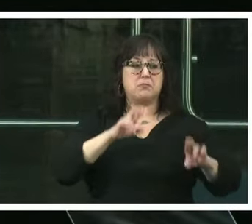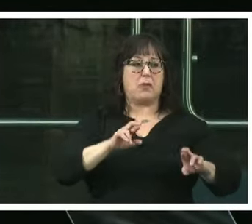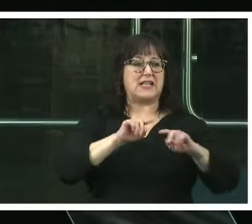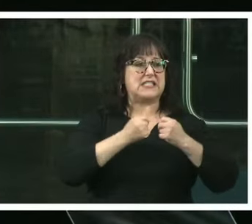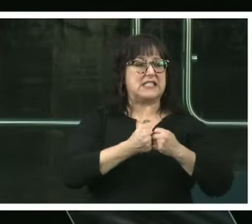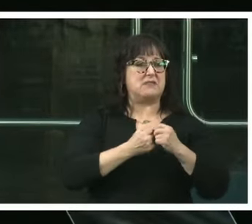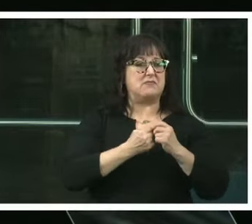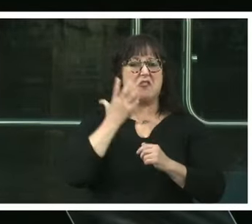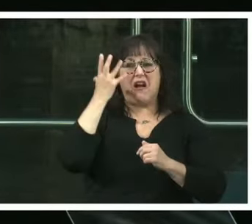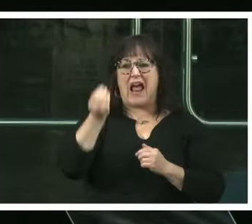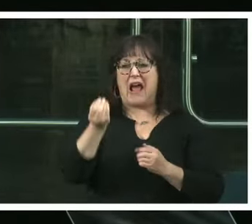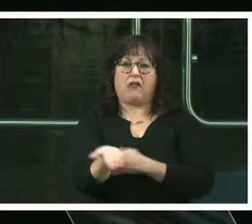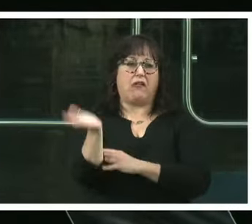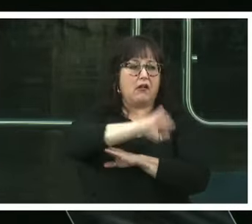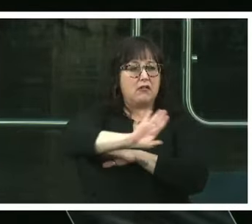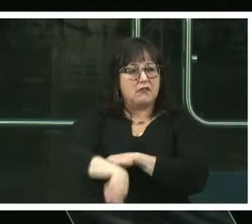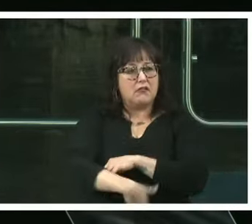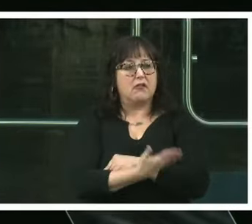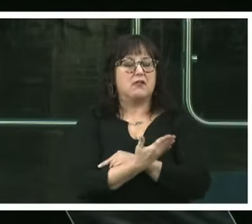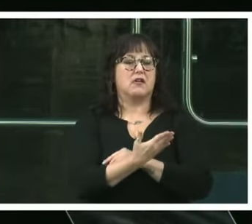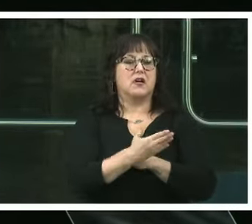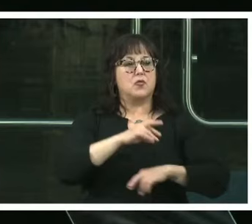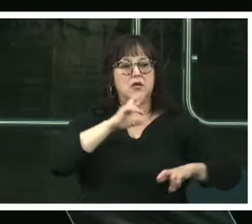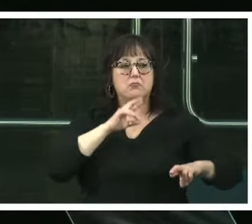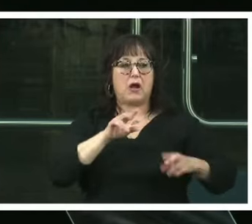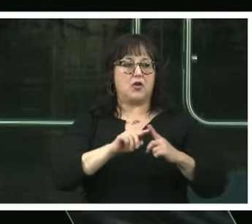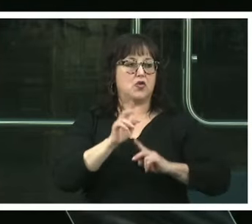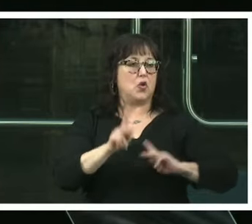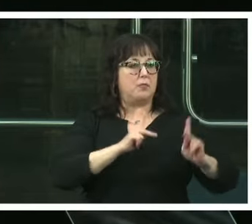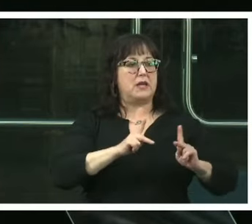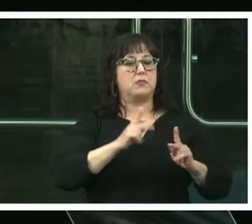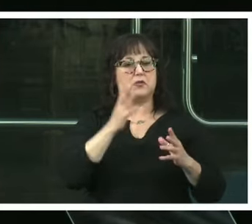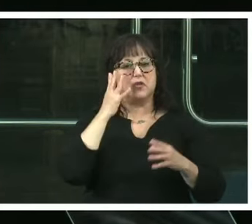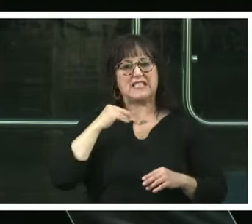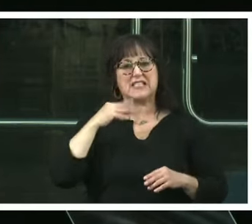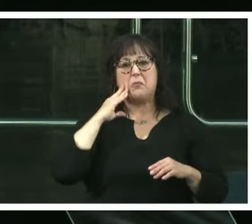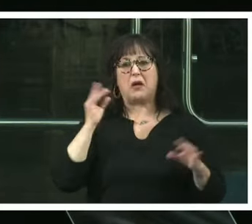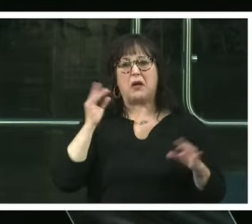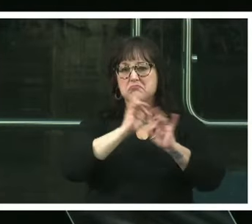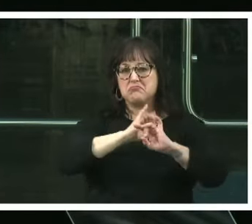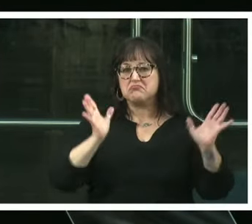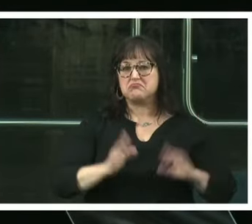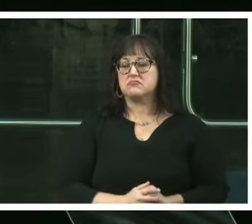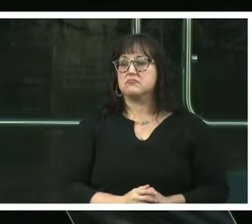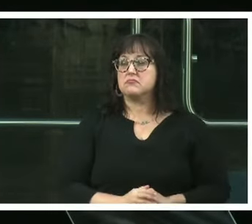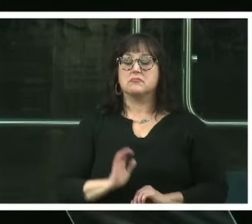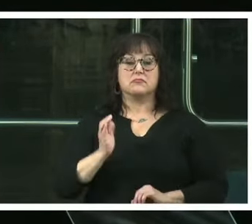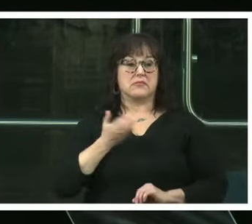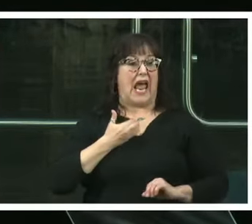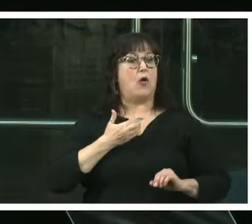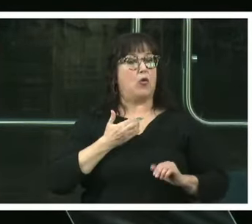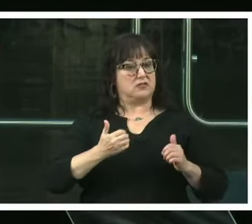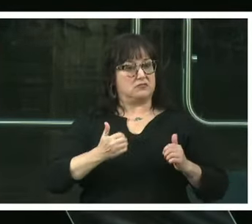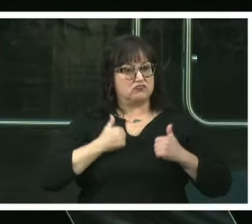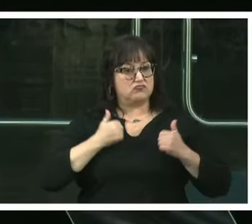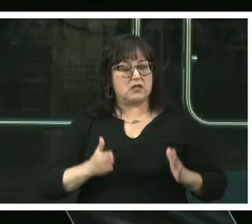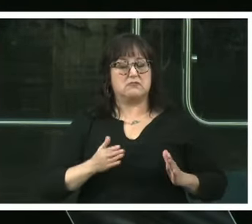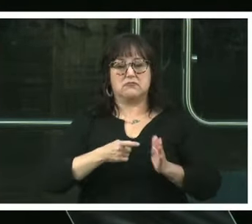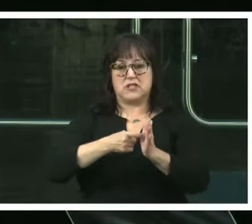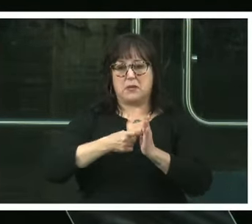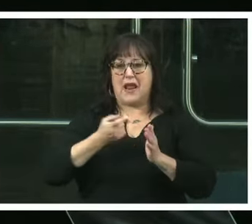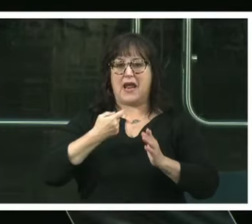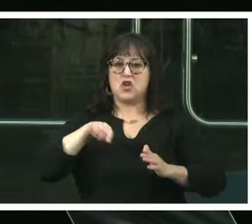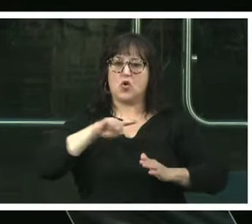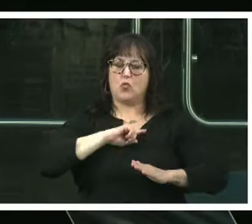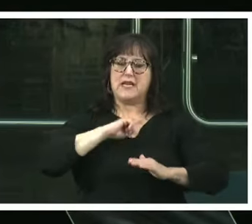24/7 responding to people who are in crisis. Our residents are demanding that we build